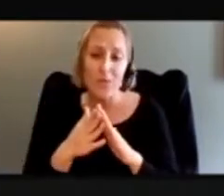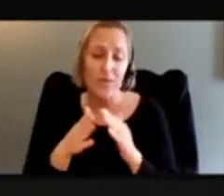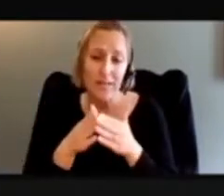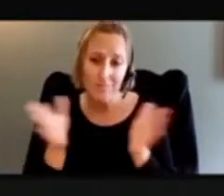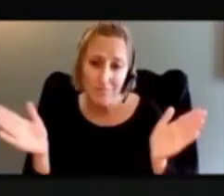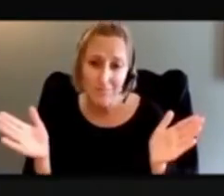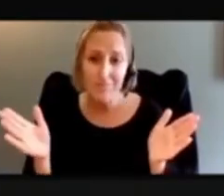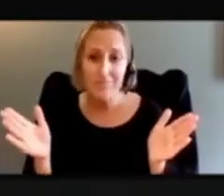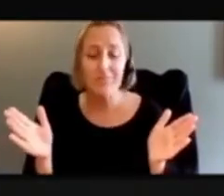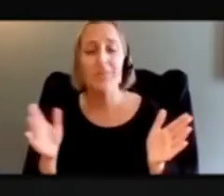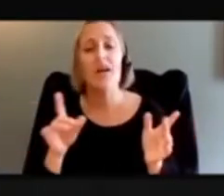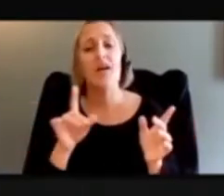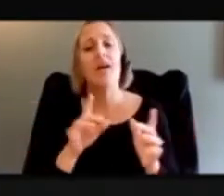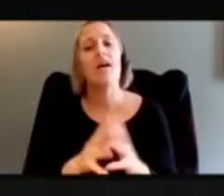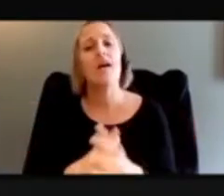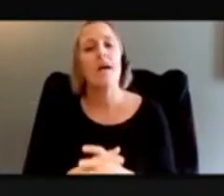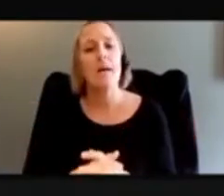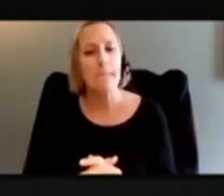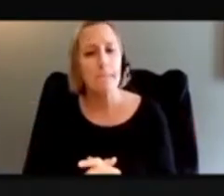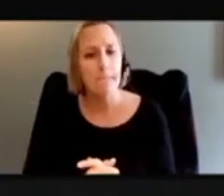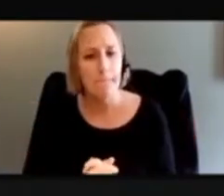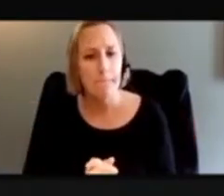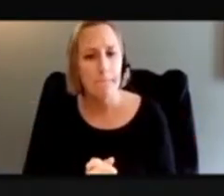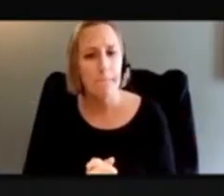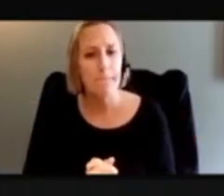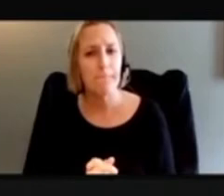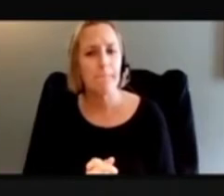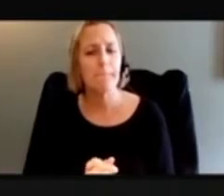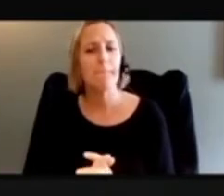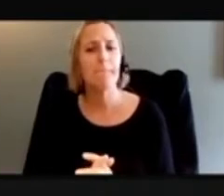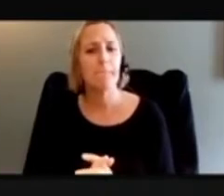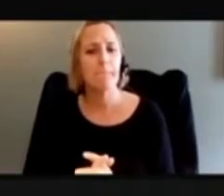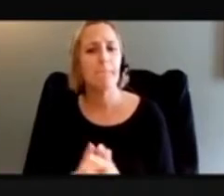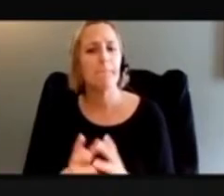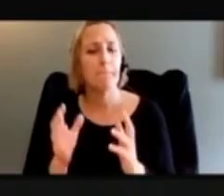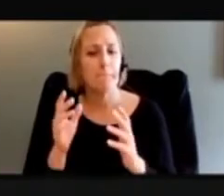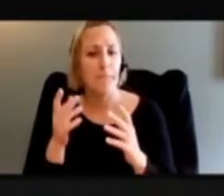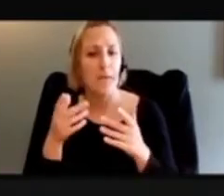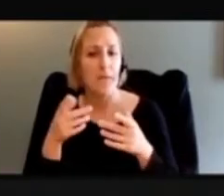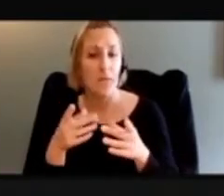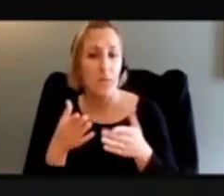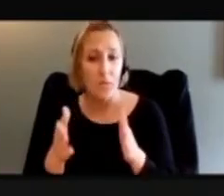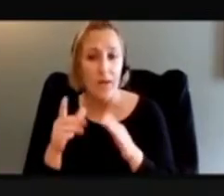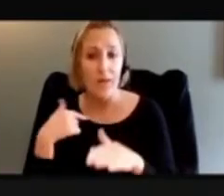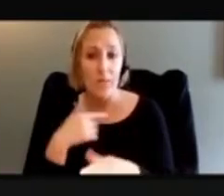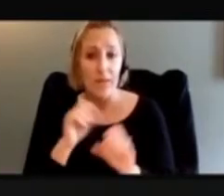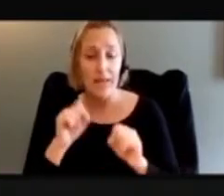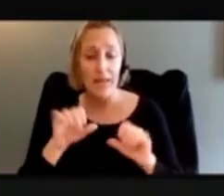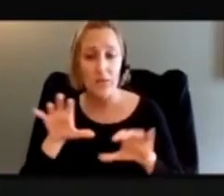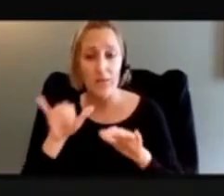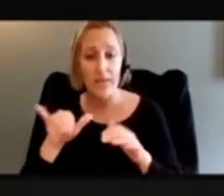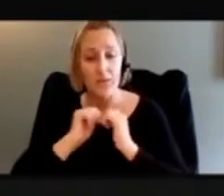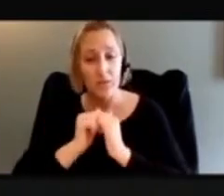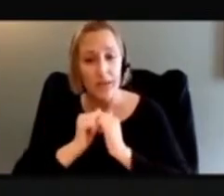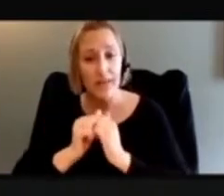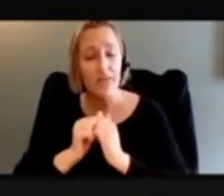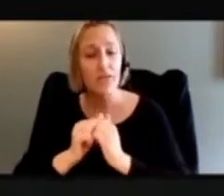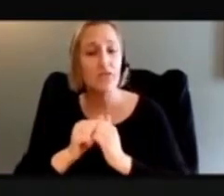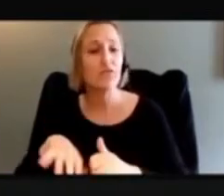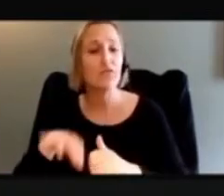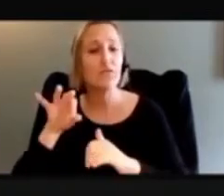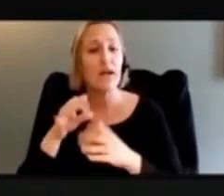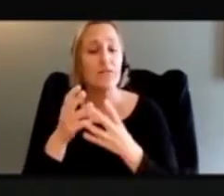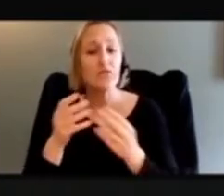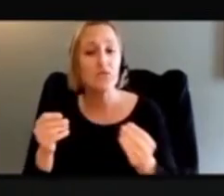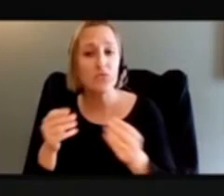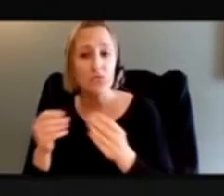to synergize. And a place that we could do this synergy together is the Health Literacy Solutions Center. And that's where we